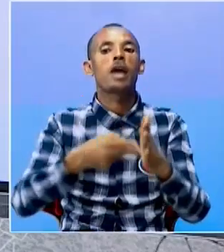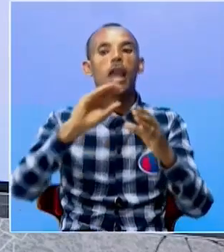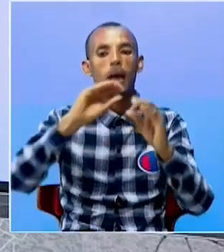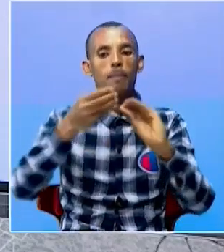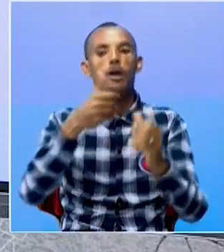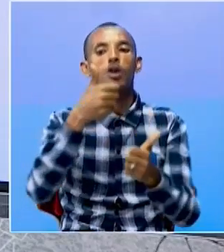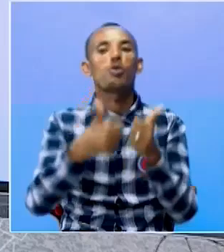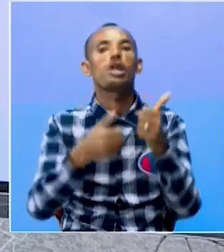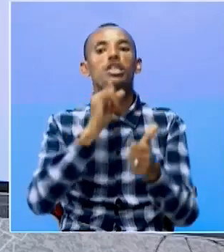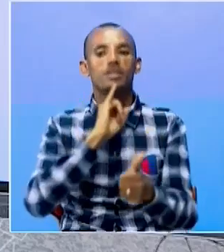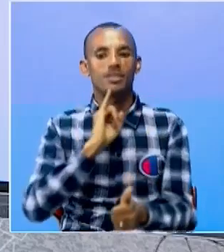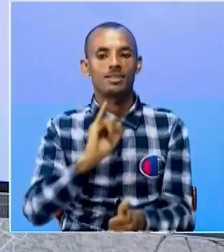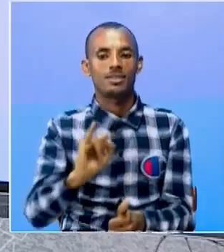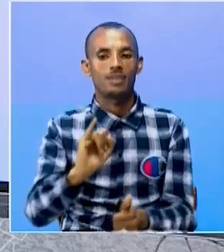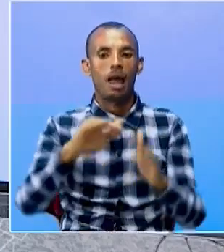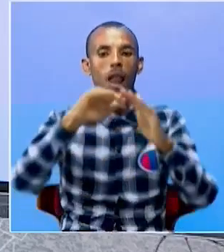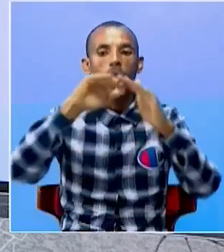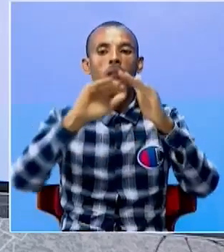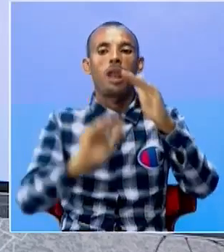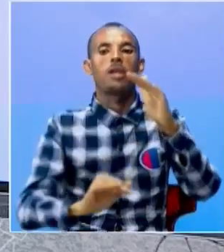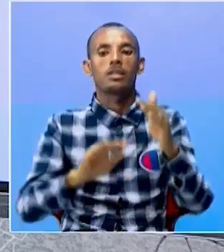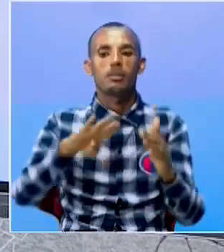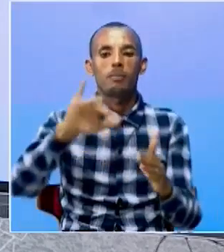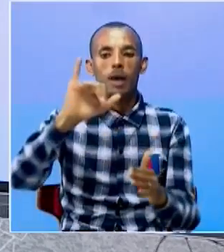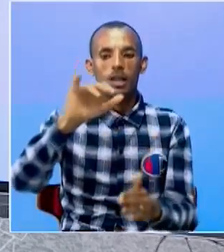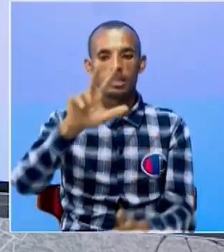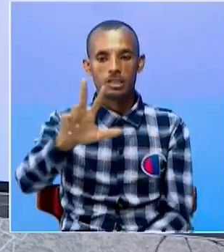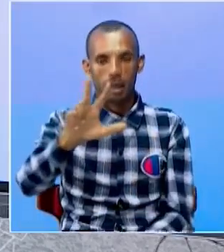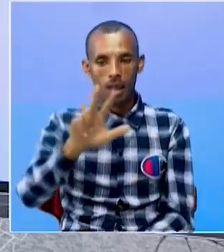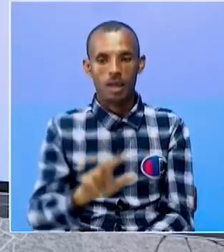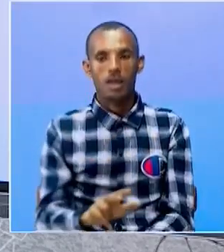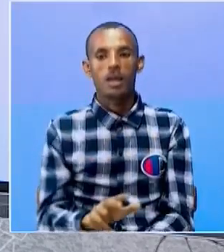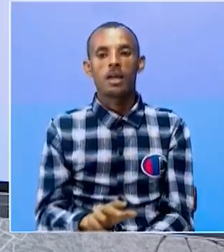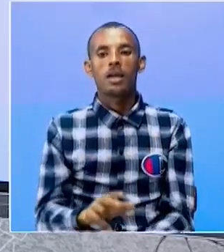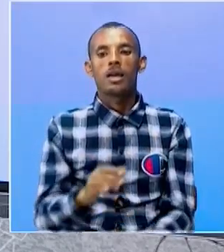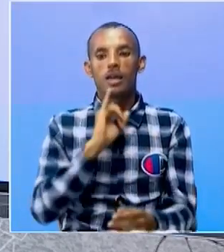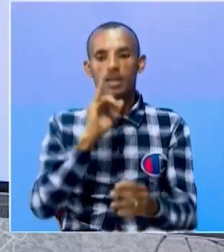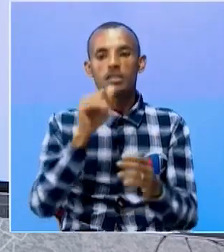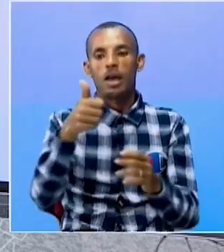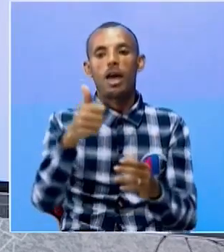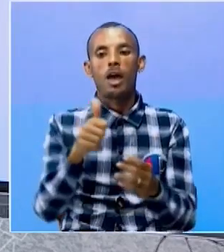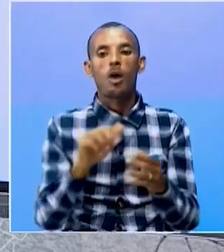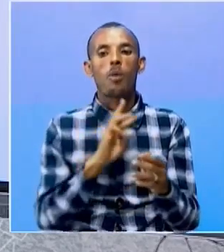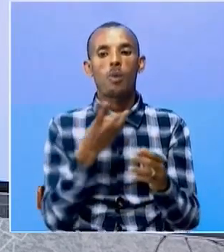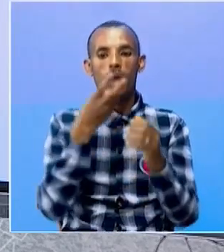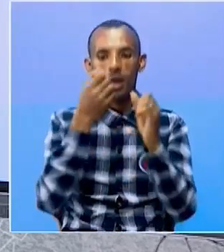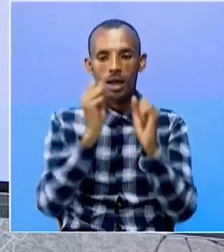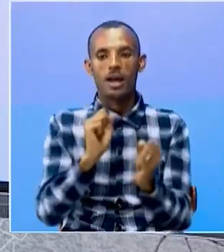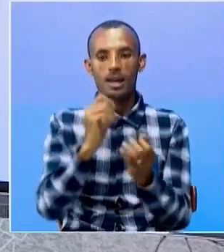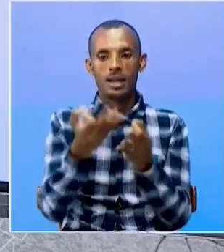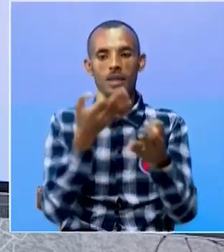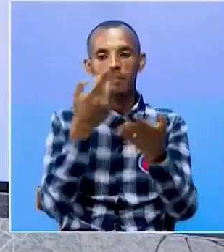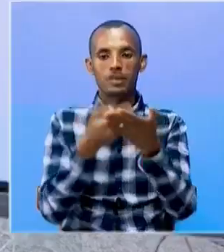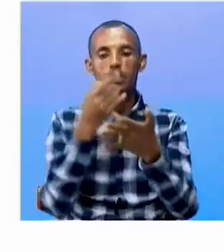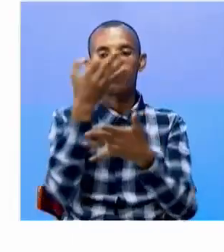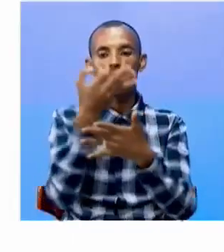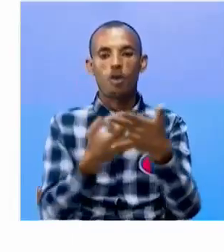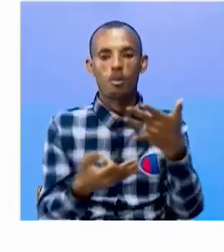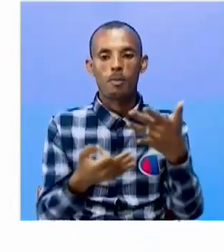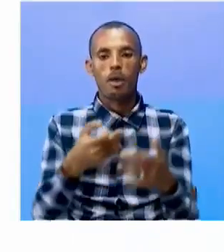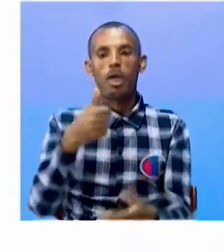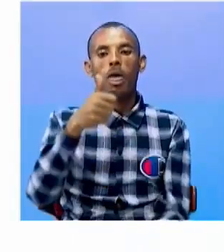is less by 3 from A. So we can describe this in this form. From